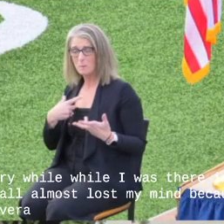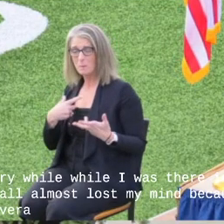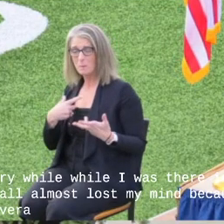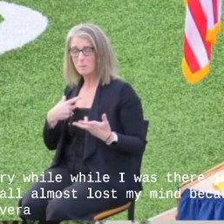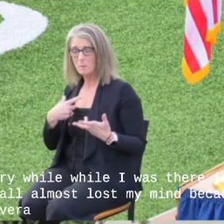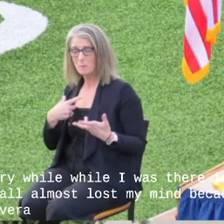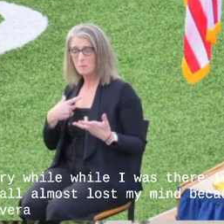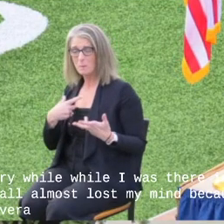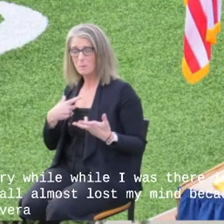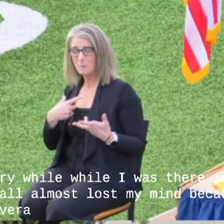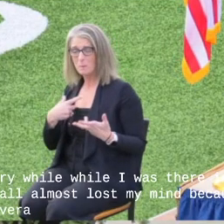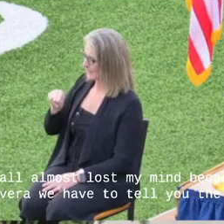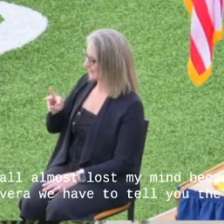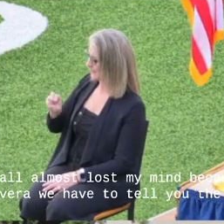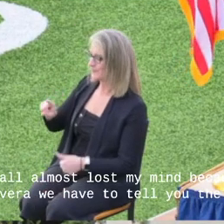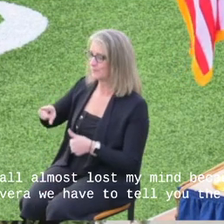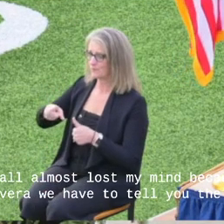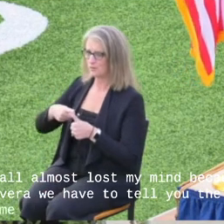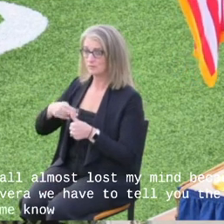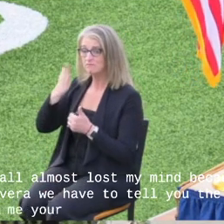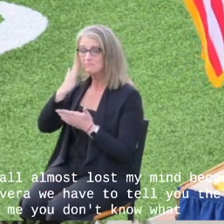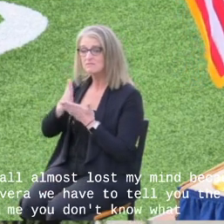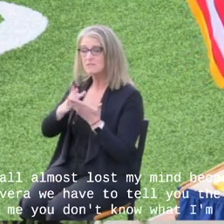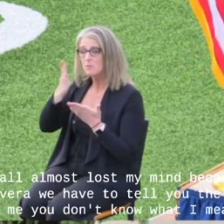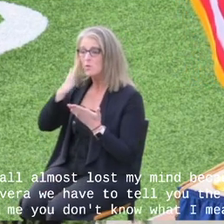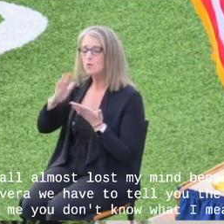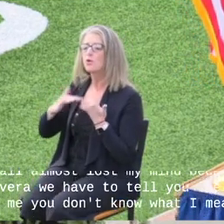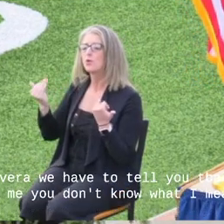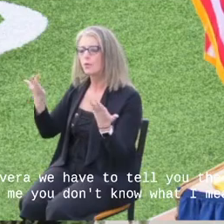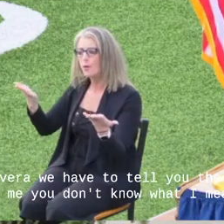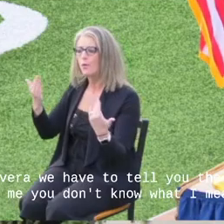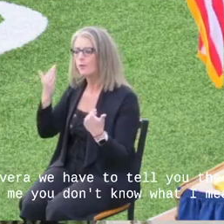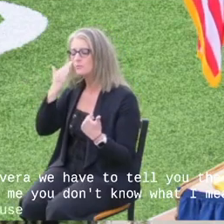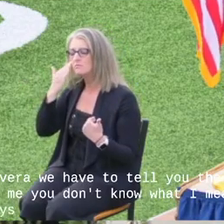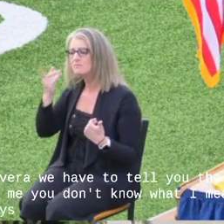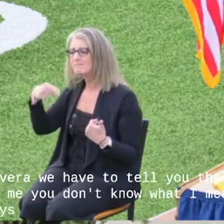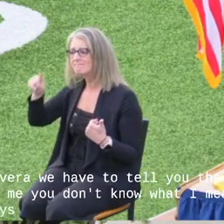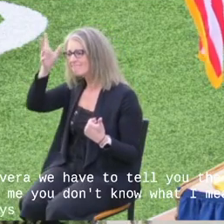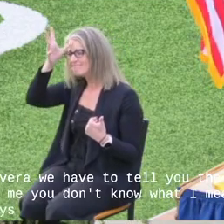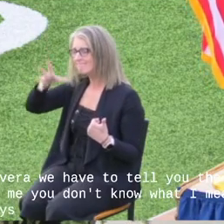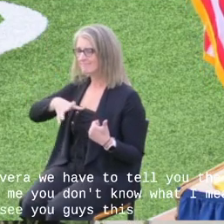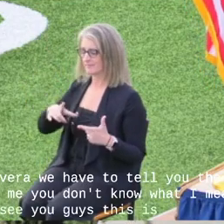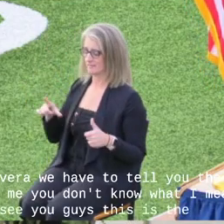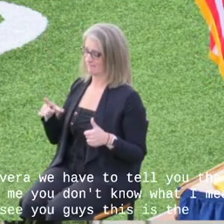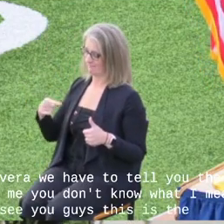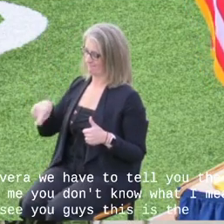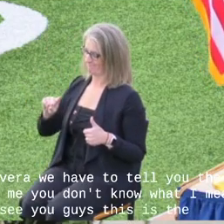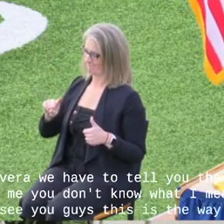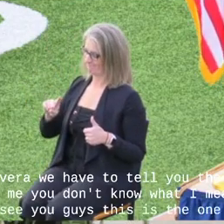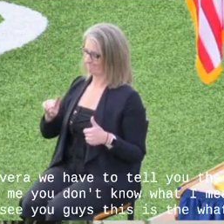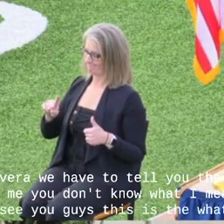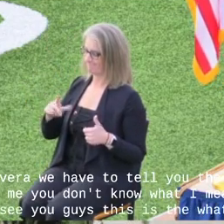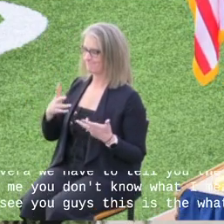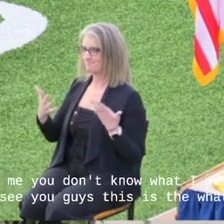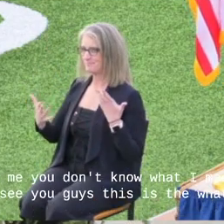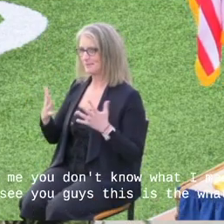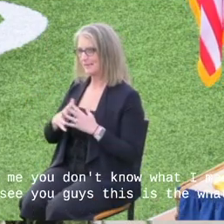to tell you the bad news first. Some of y'all know what I mean. Come on. Some of you guys, this is